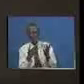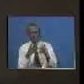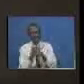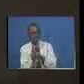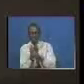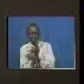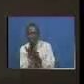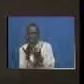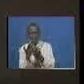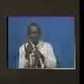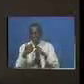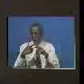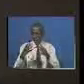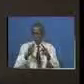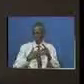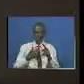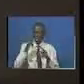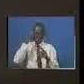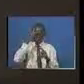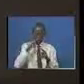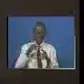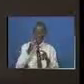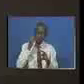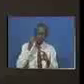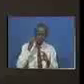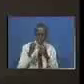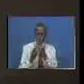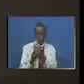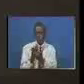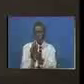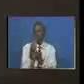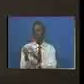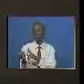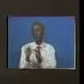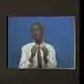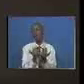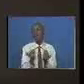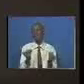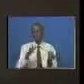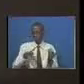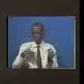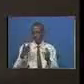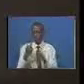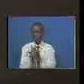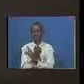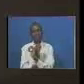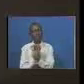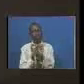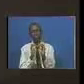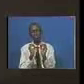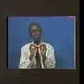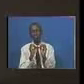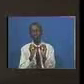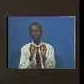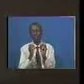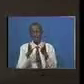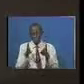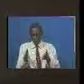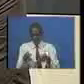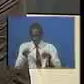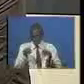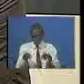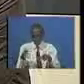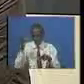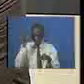but at home my parents really raised me up well as a normal child and I didn't feel any difference at all yeah so much that today you're a student at the